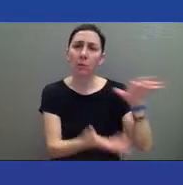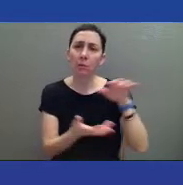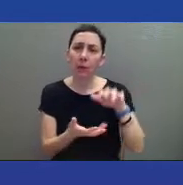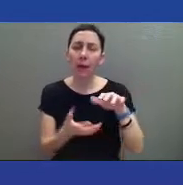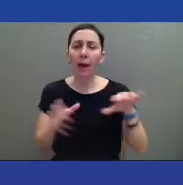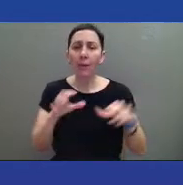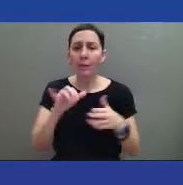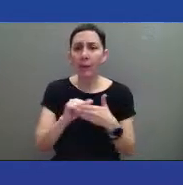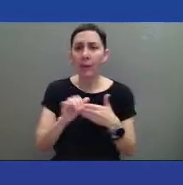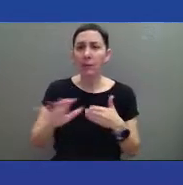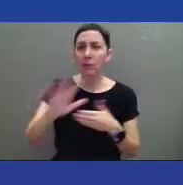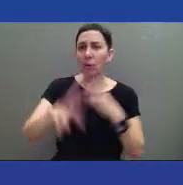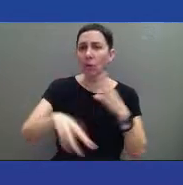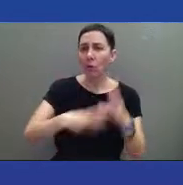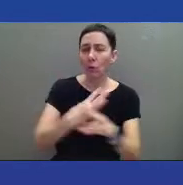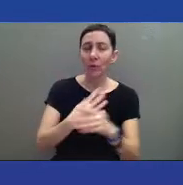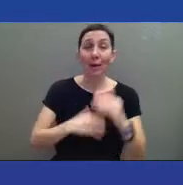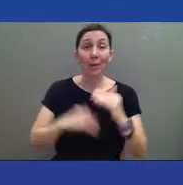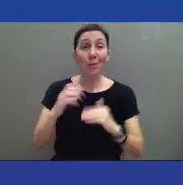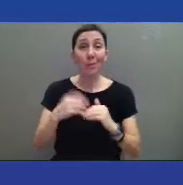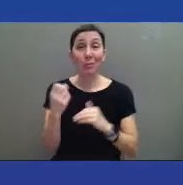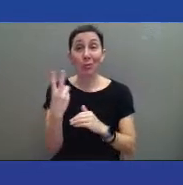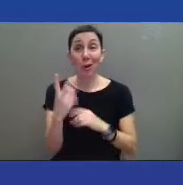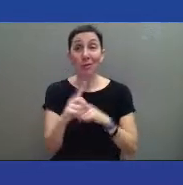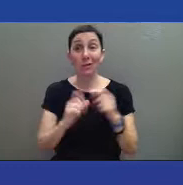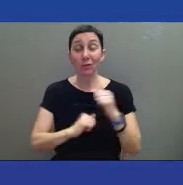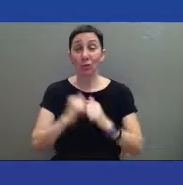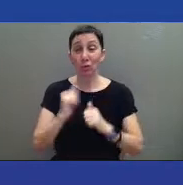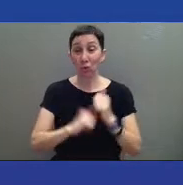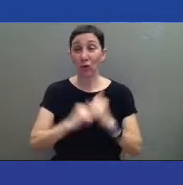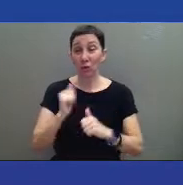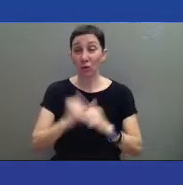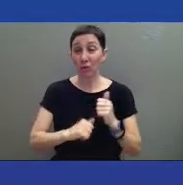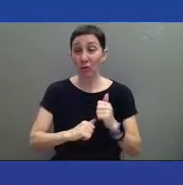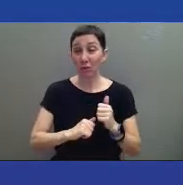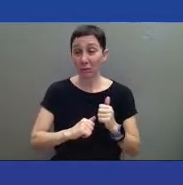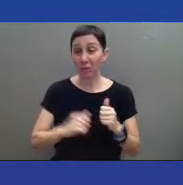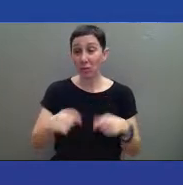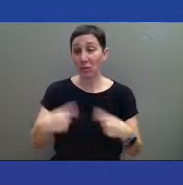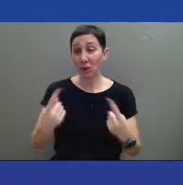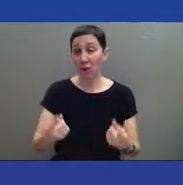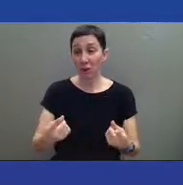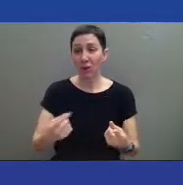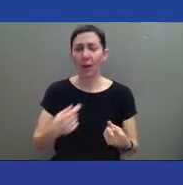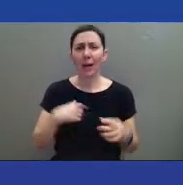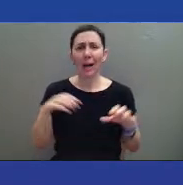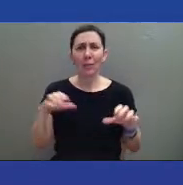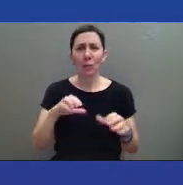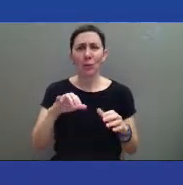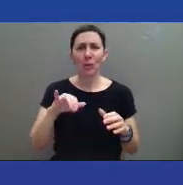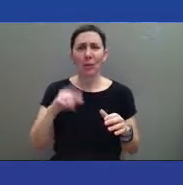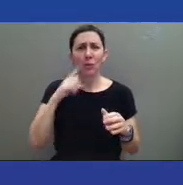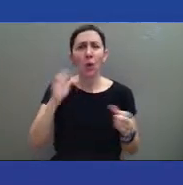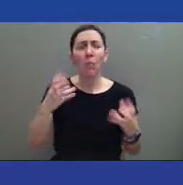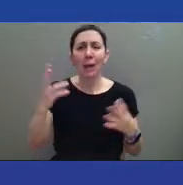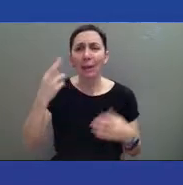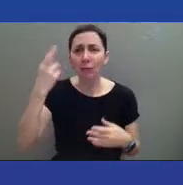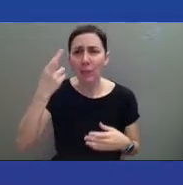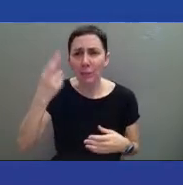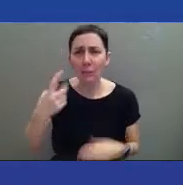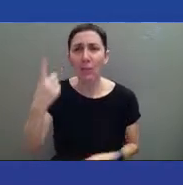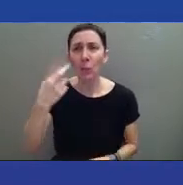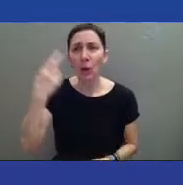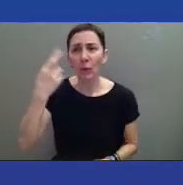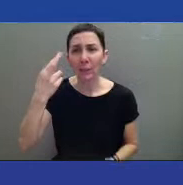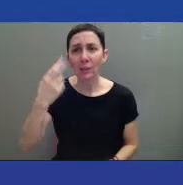of the world. I've built 12 of these structures to date. And I think I'm doing this for many reasons, but one of them is just simply